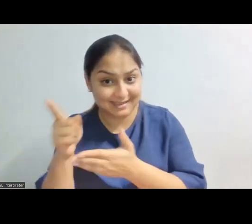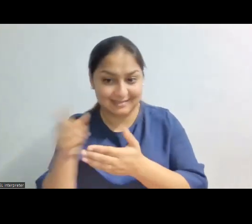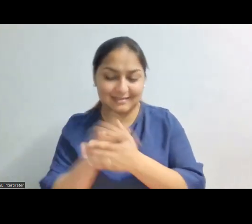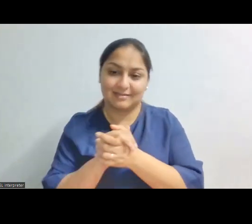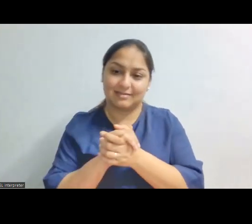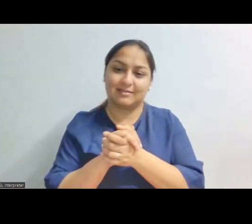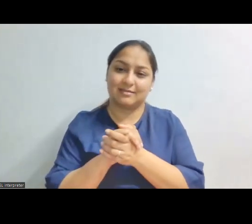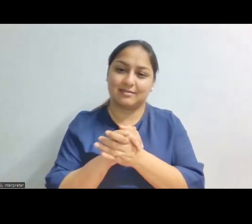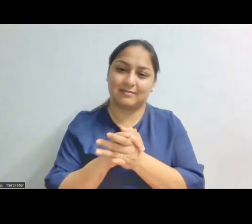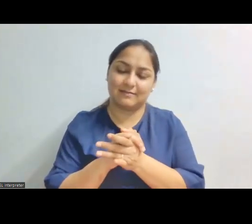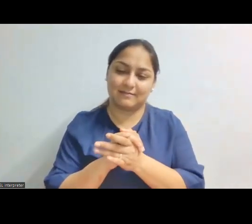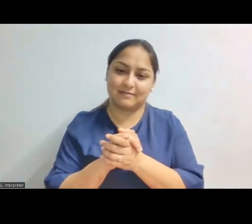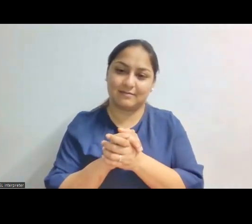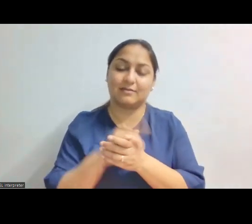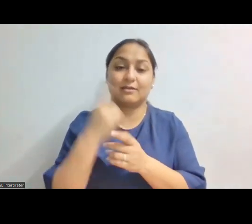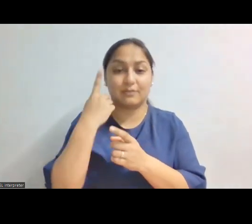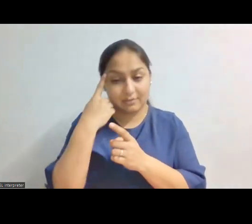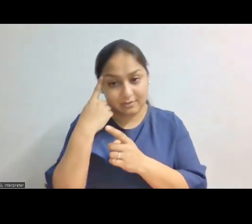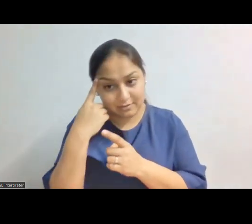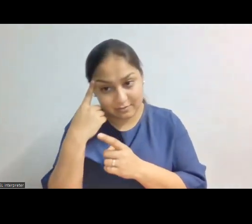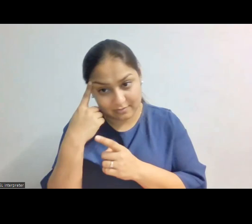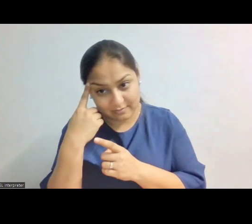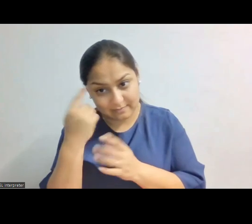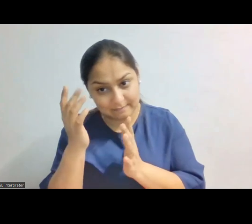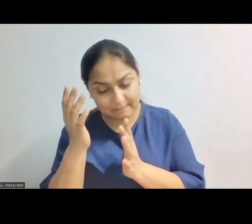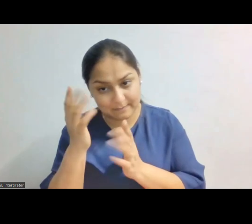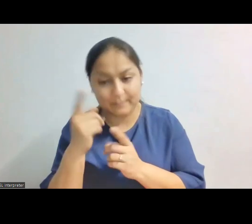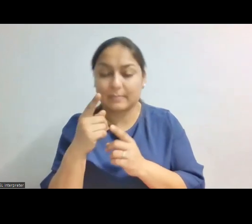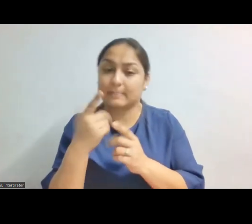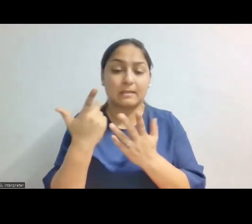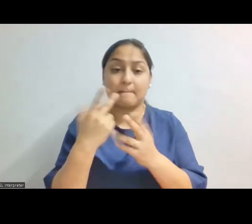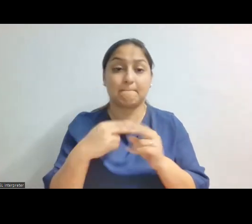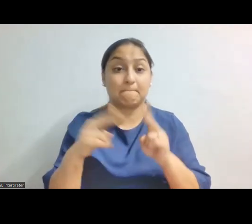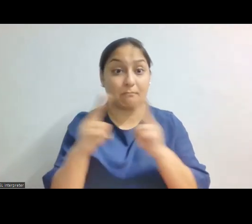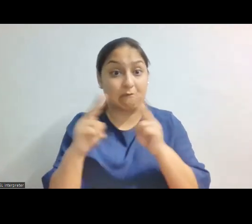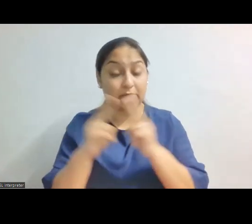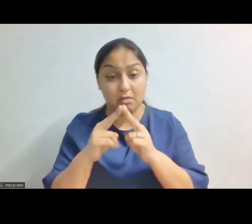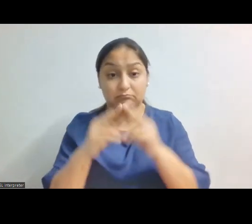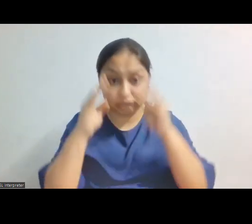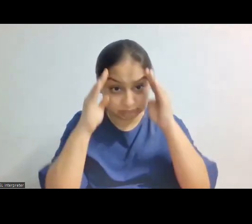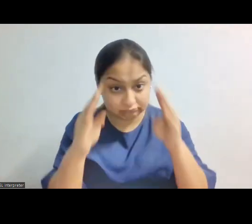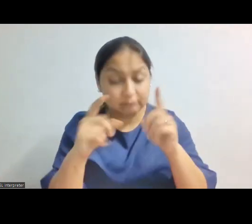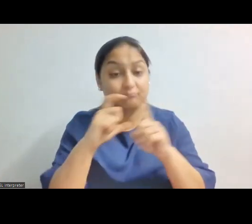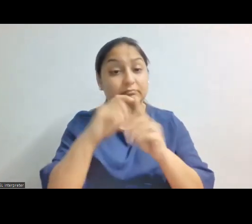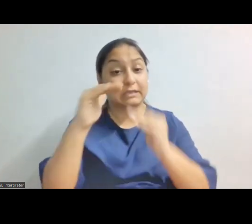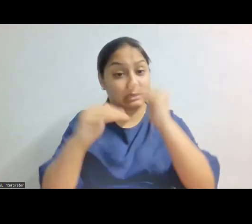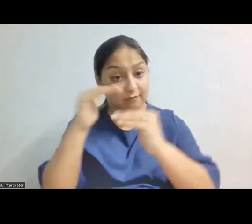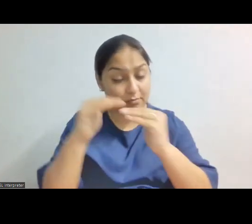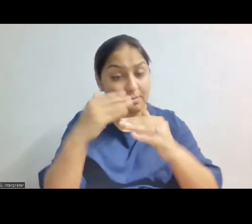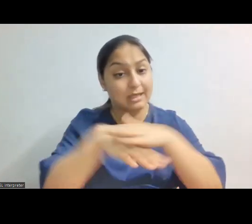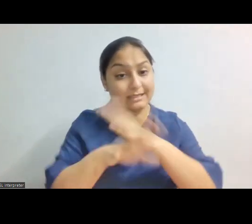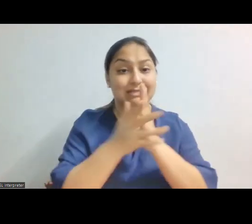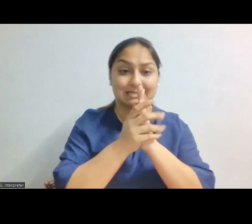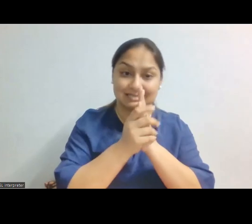approach, on the job and apprenticeship, being very, very critical to the development of skills is something that